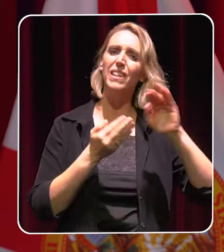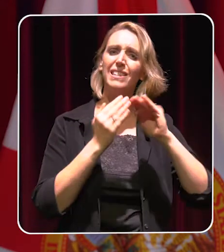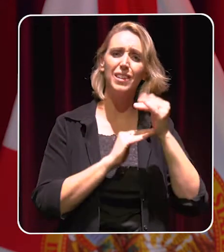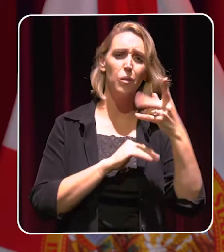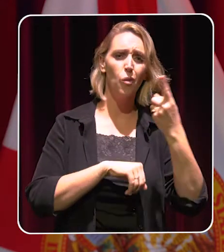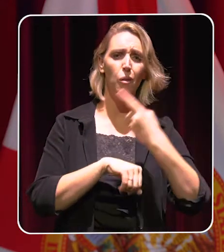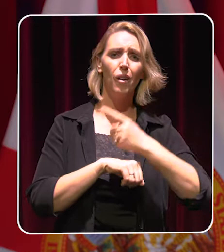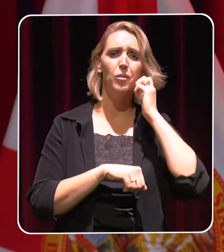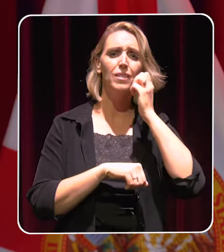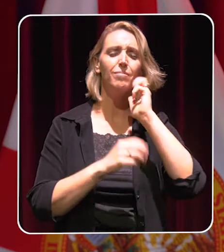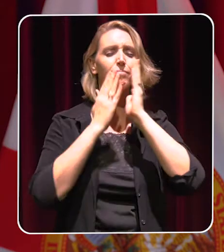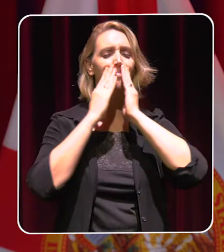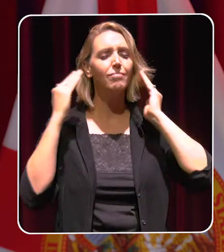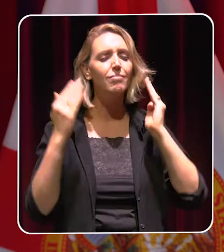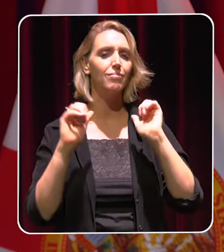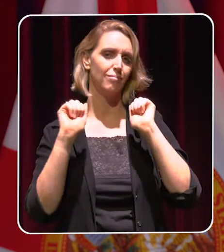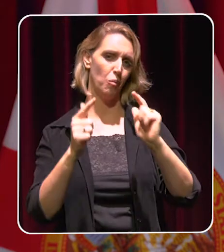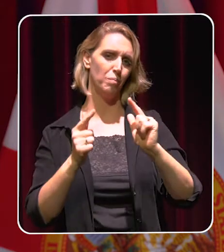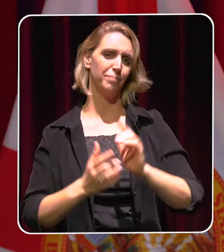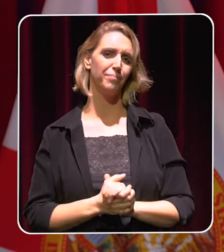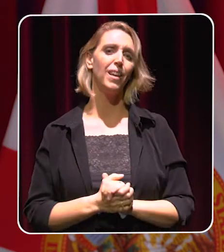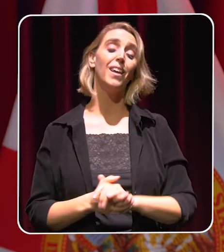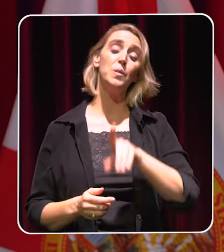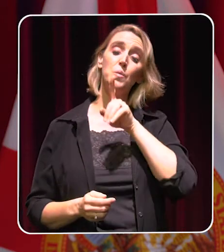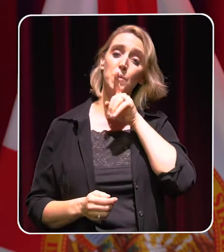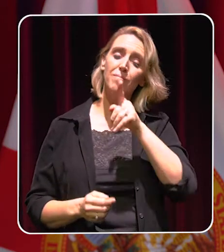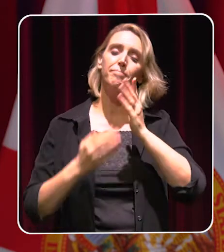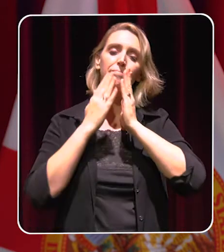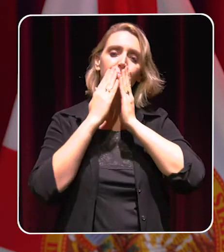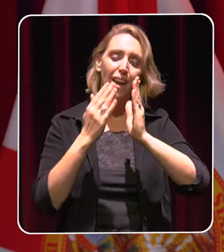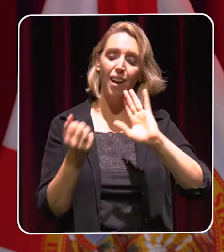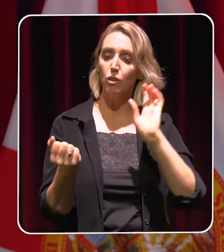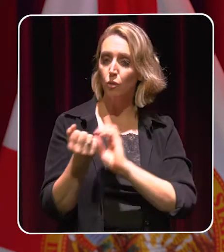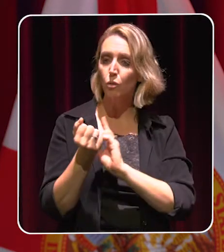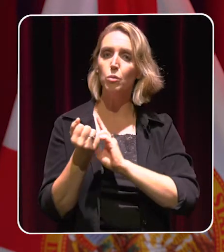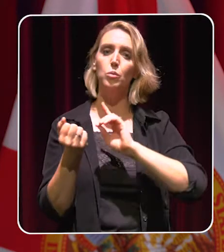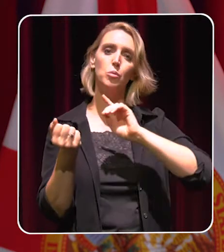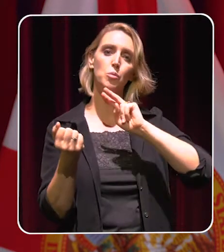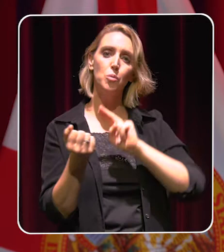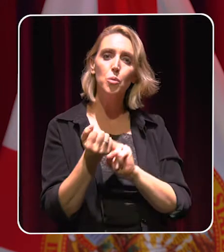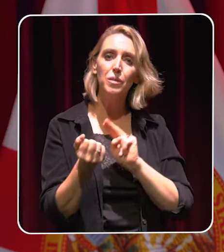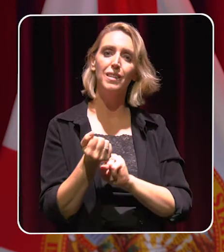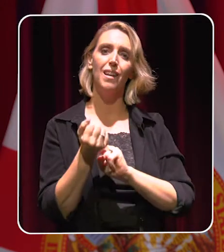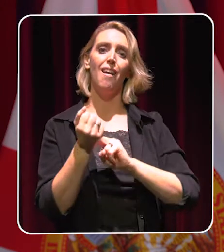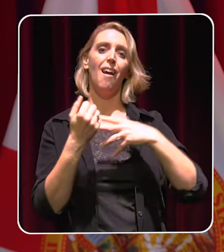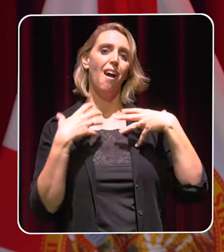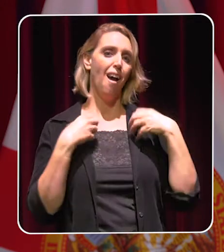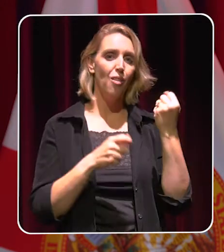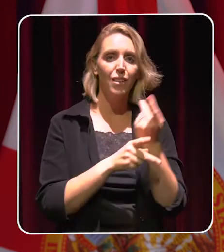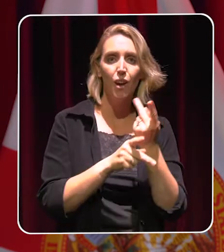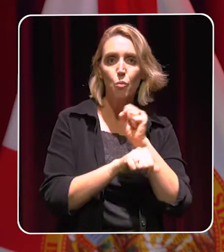hours a day, thank you. And I especially want to thank our city's doctors, nurses, healthcare